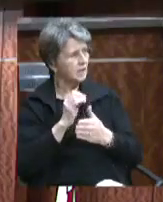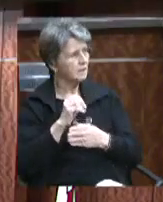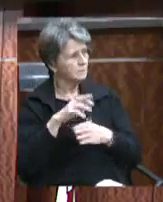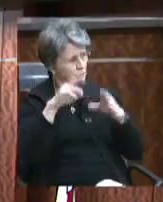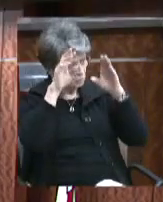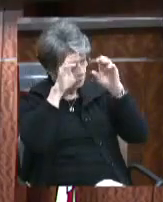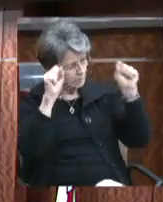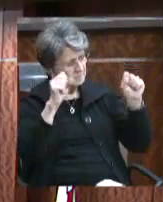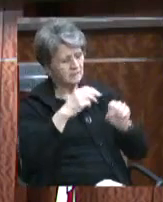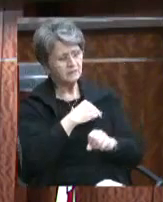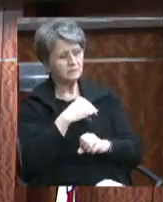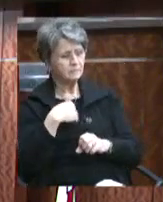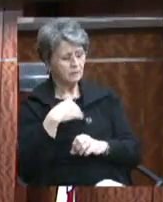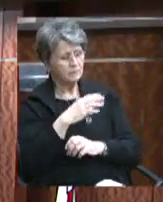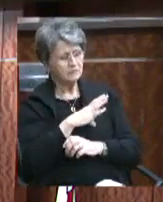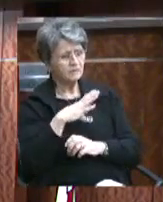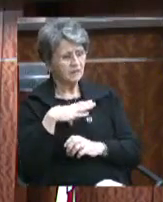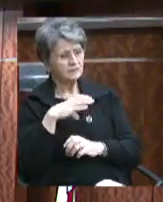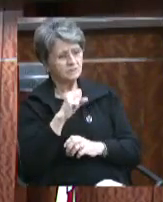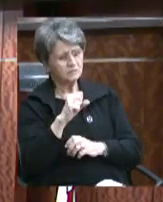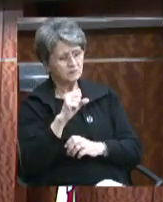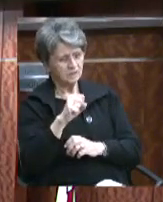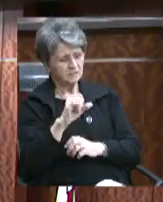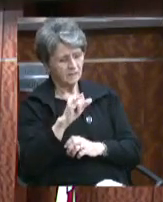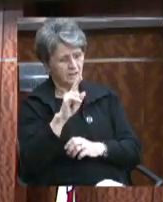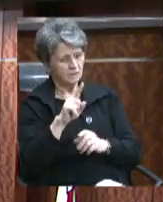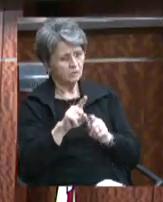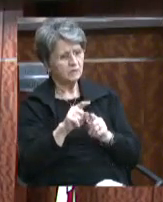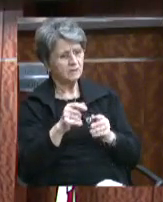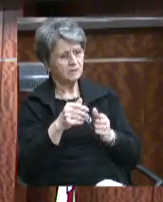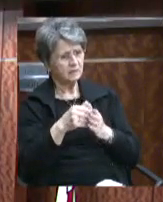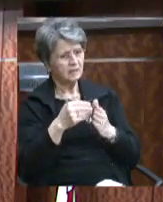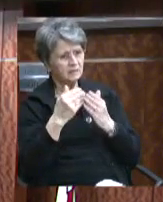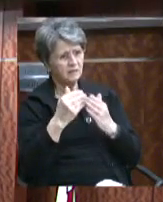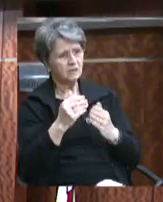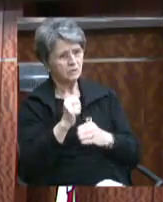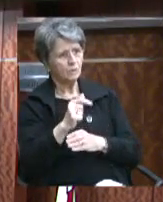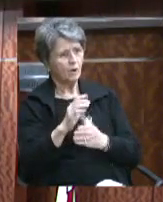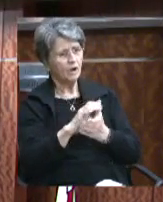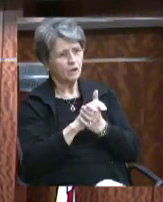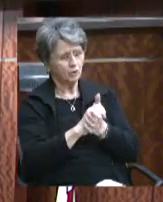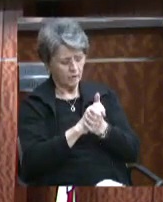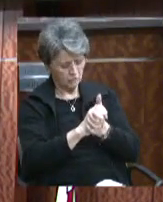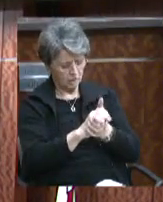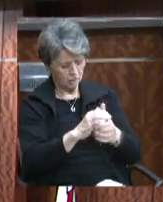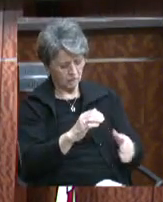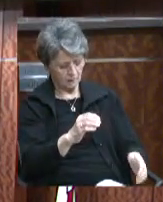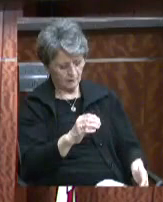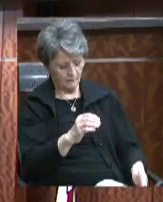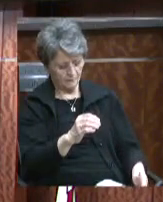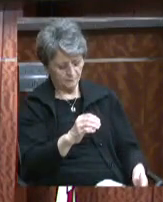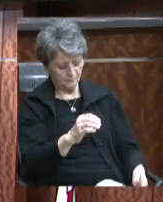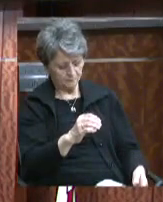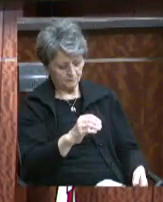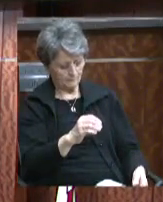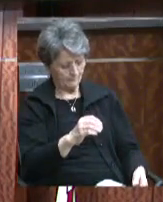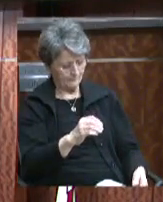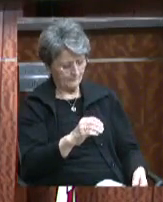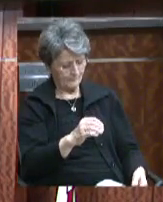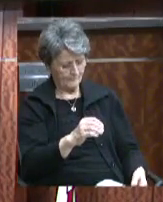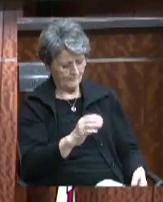members of the council. So I concur, and again, thank you all. Congratulations. Thank you. I will note for the record that